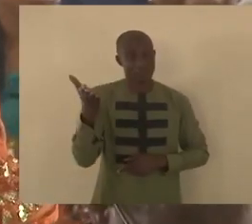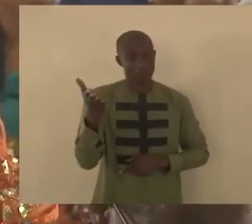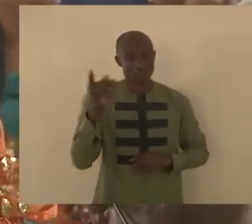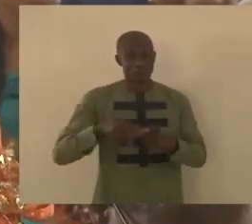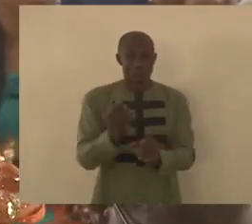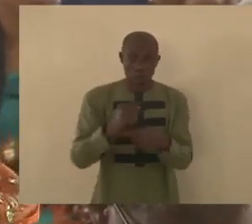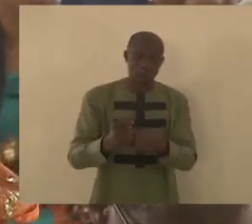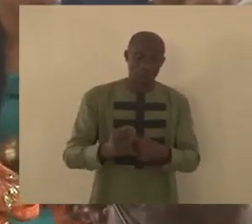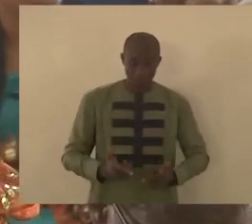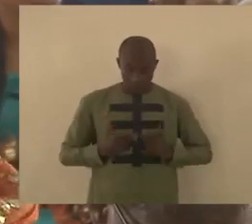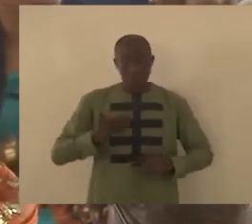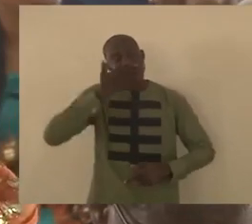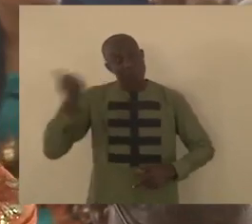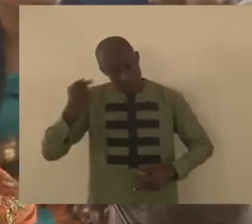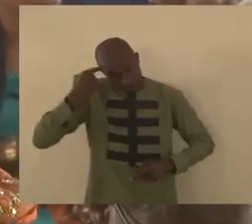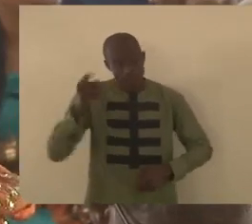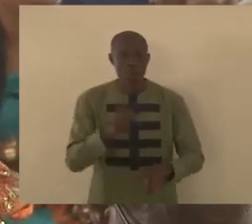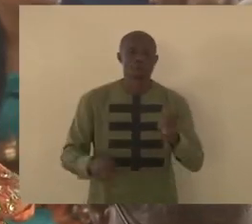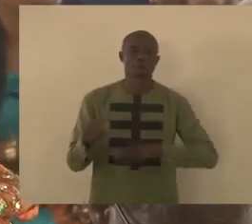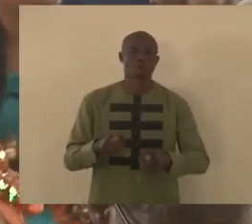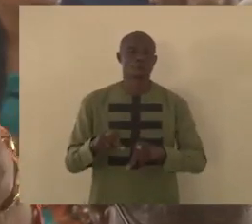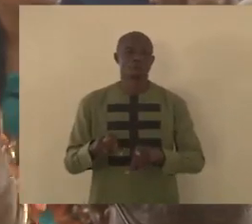to make life better for people.